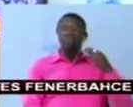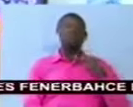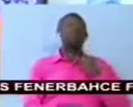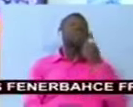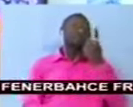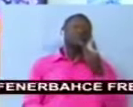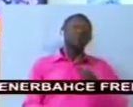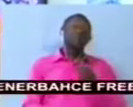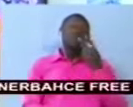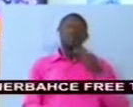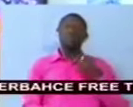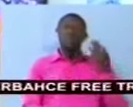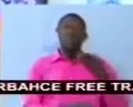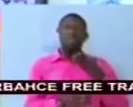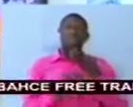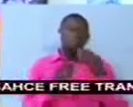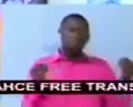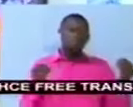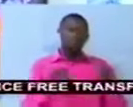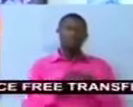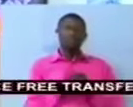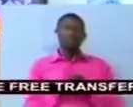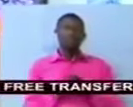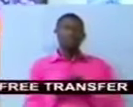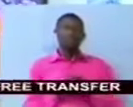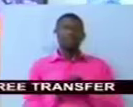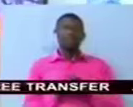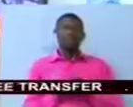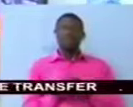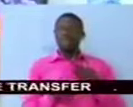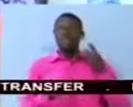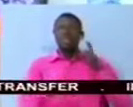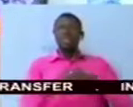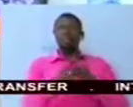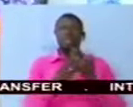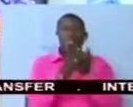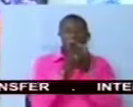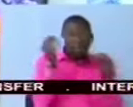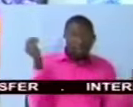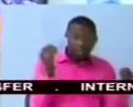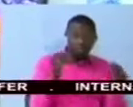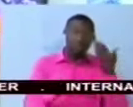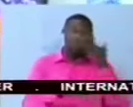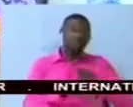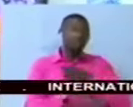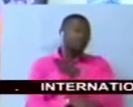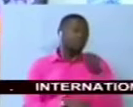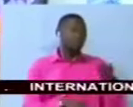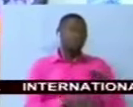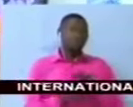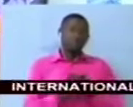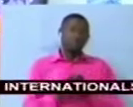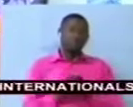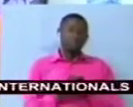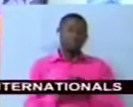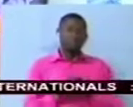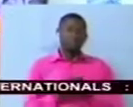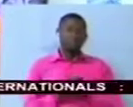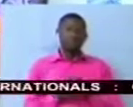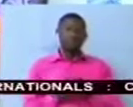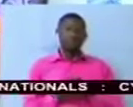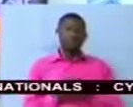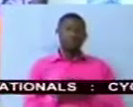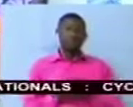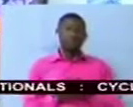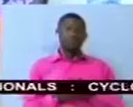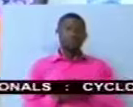hear it anymore. Ndeke bobu recce na ci sen loxo. That's the time he escaped from them. Ni parce que ku ñoy door dañ la